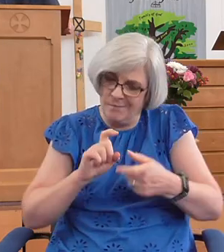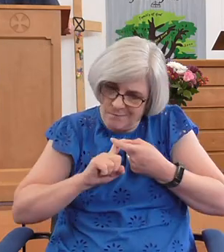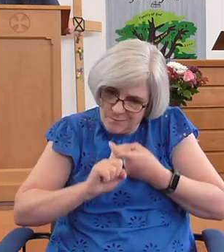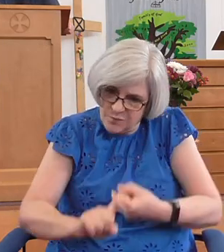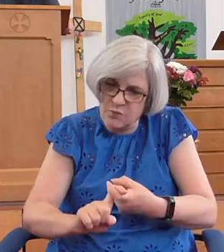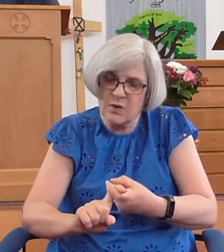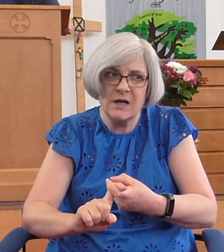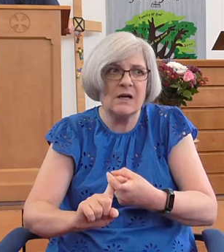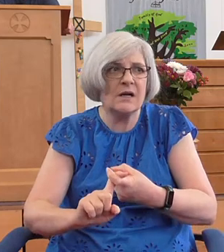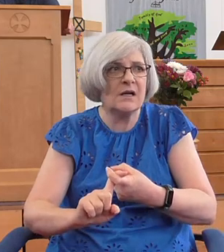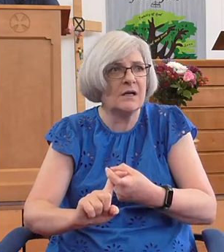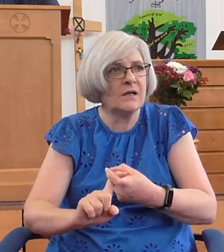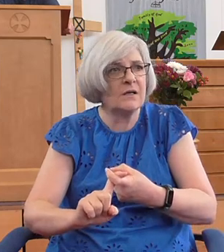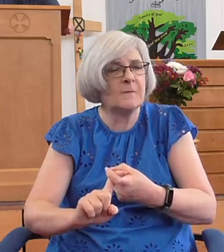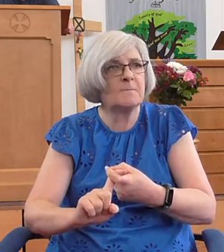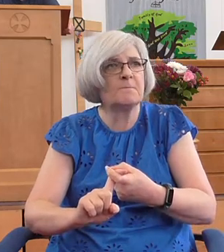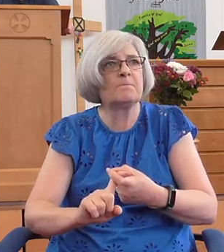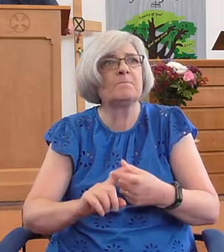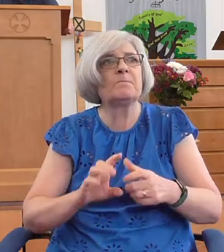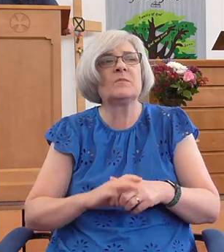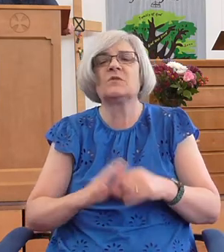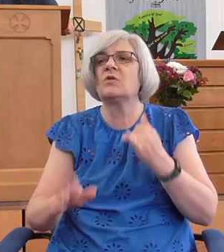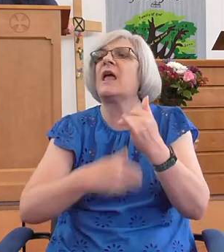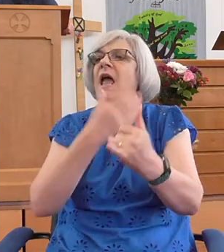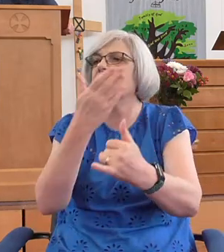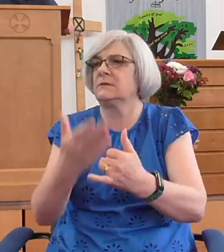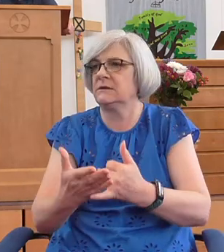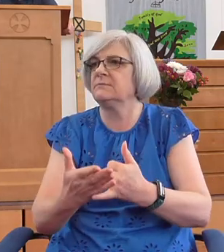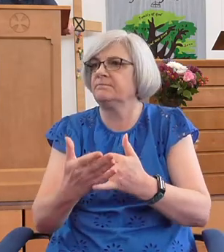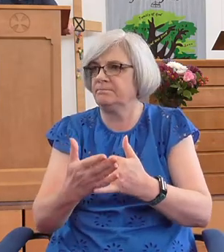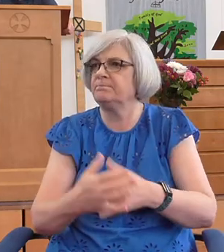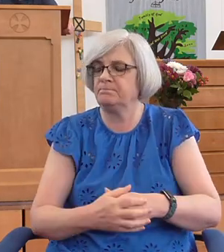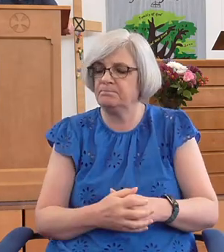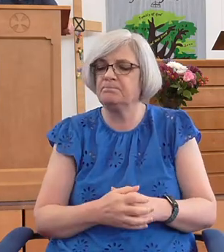original conviction firmly to the very end.